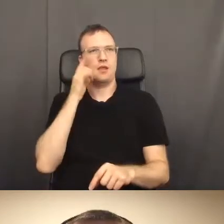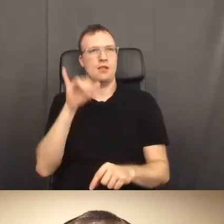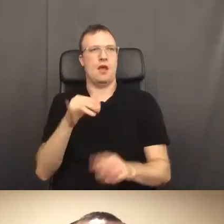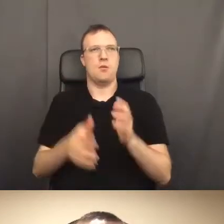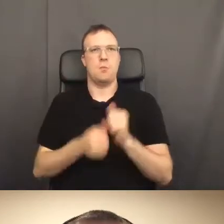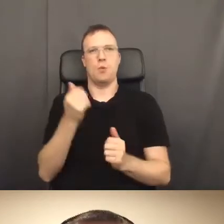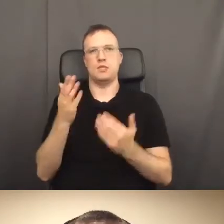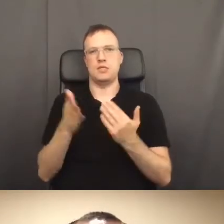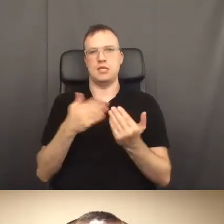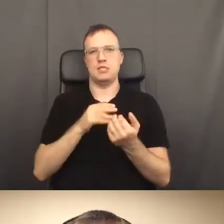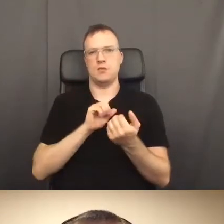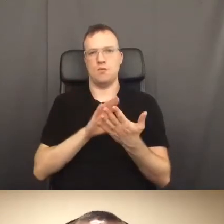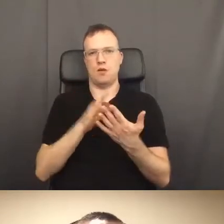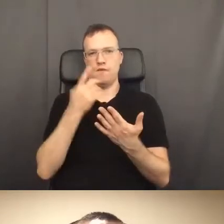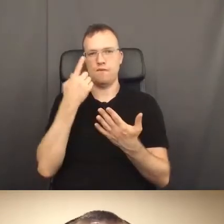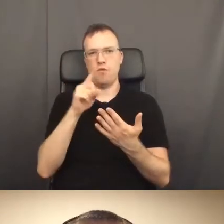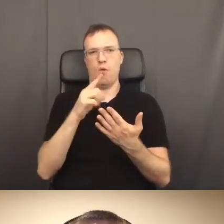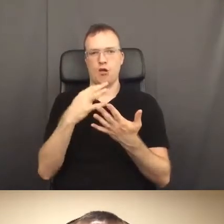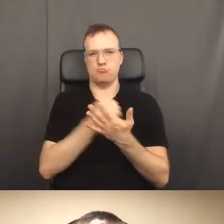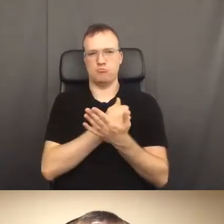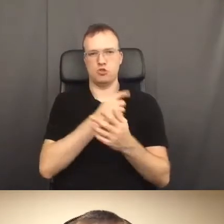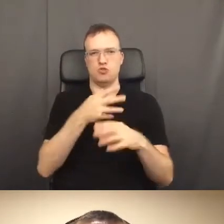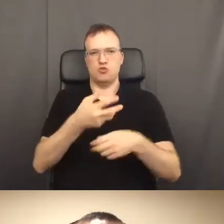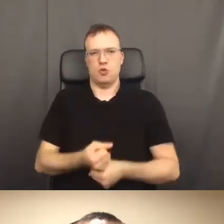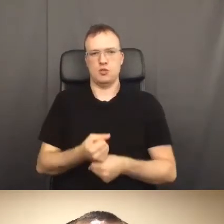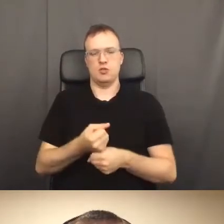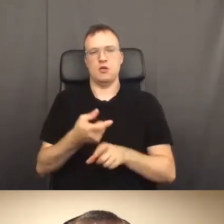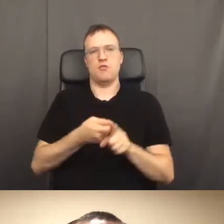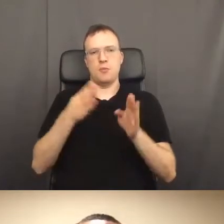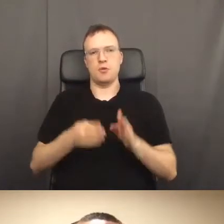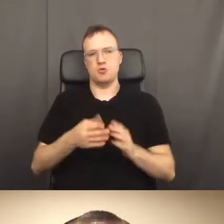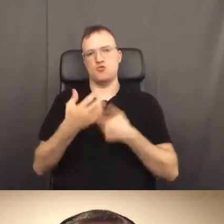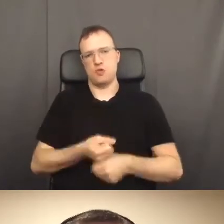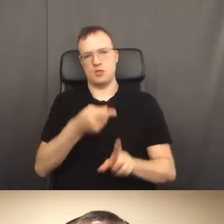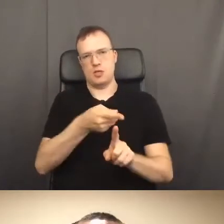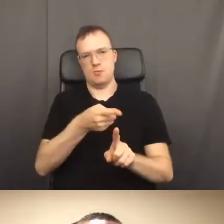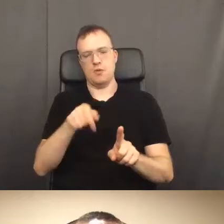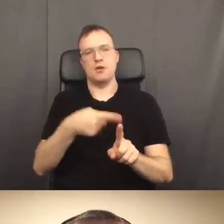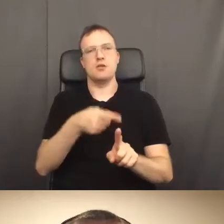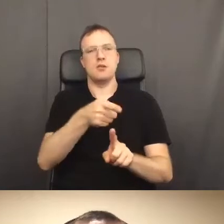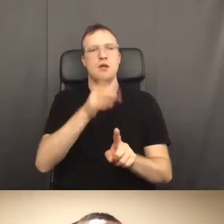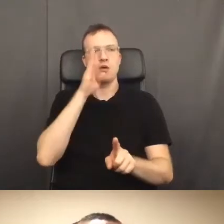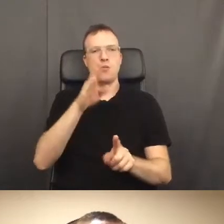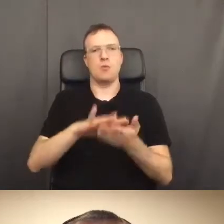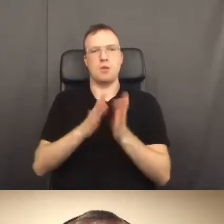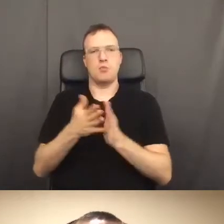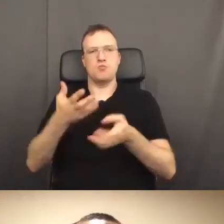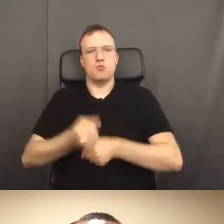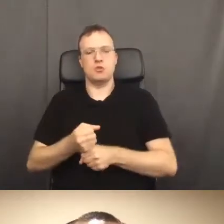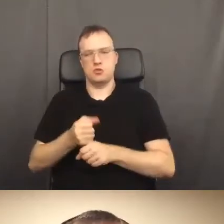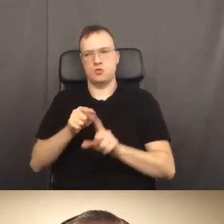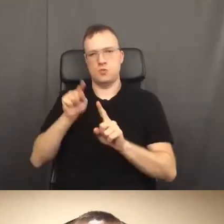way to garner trust from someone, is to trust them, and then they will in turn trust you. And